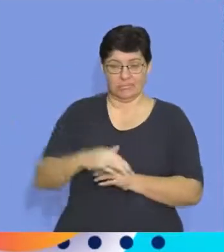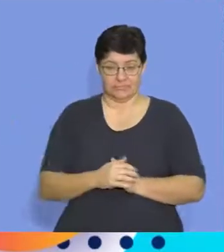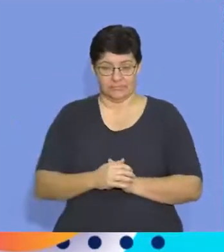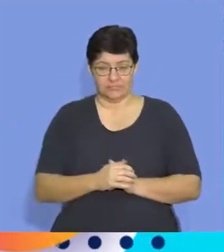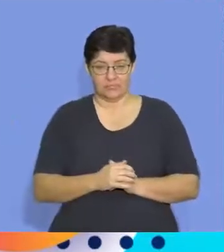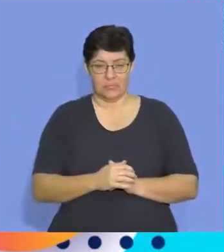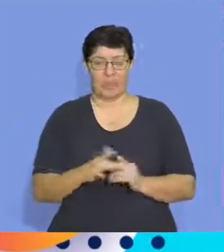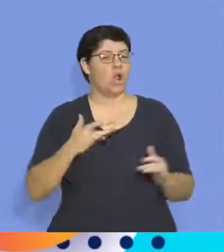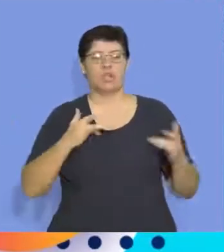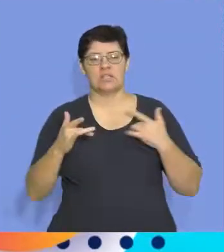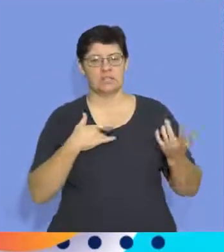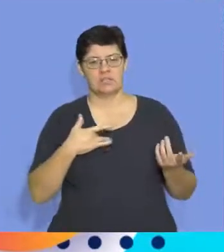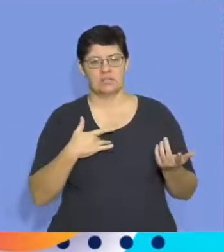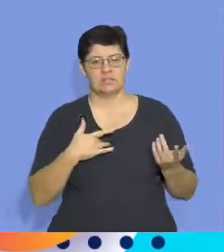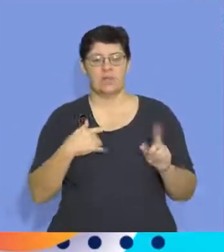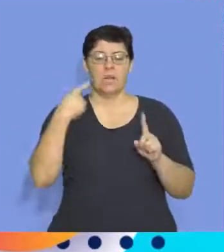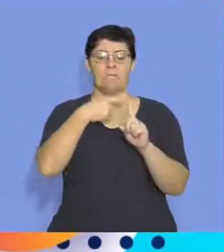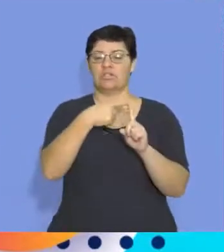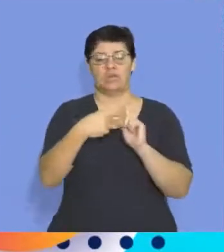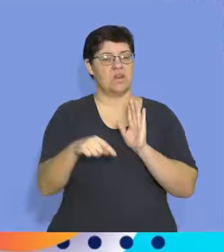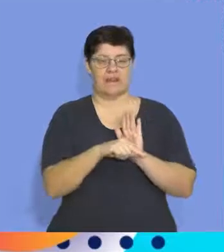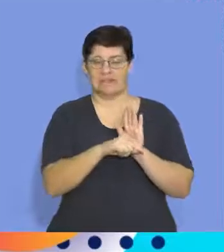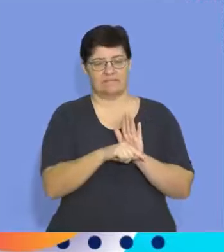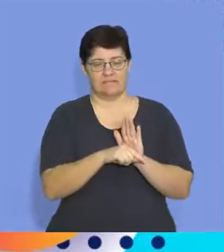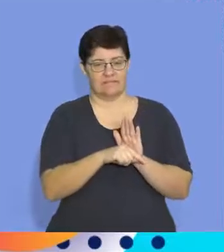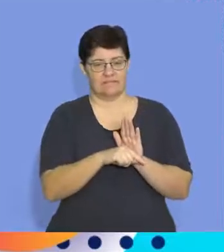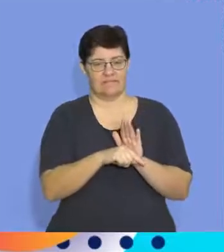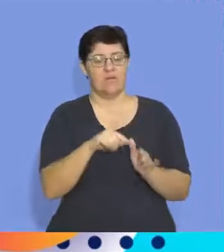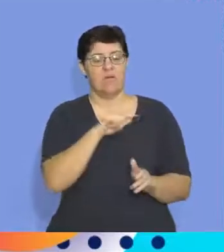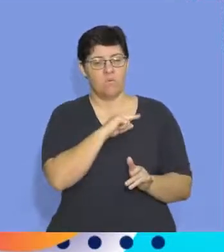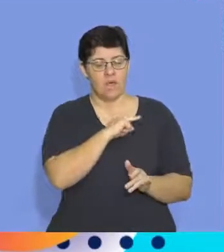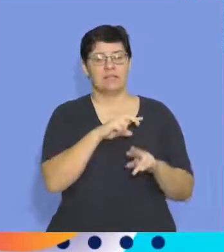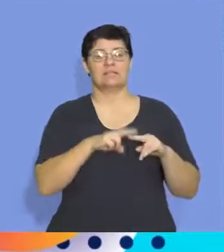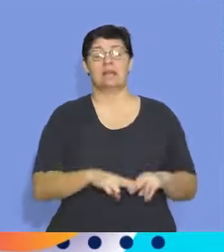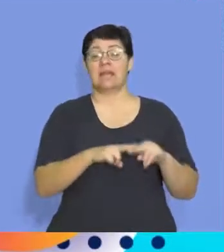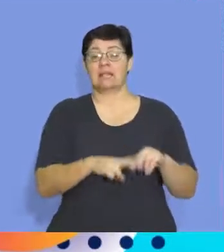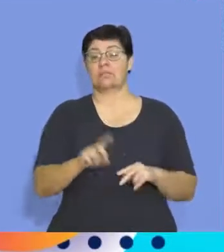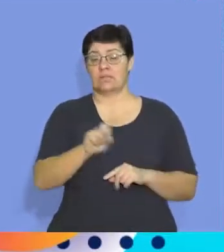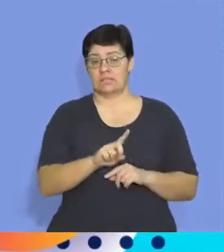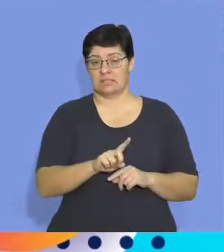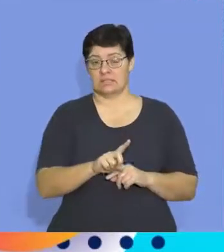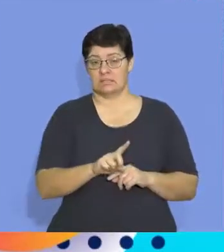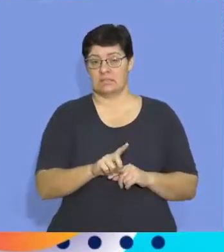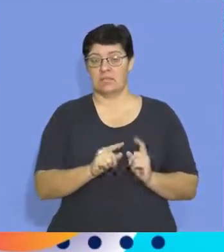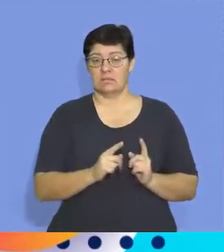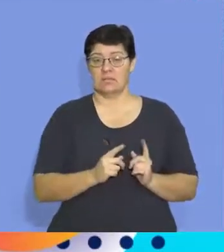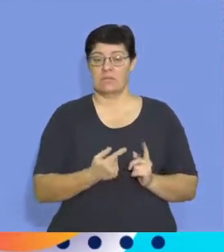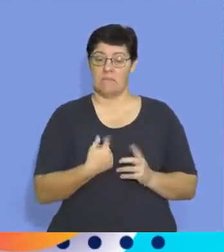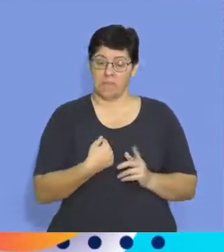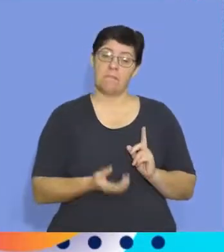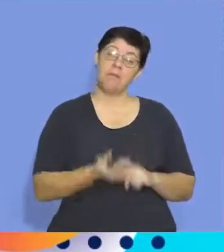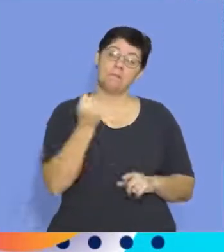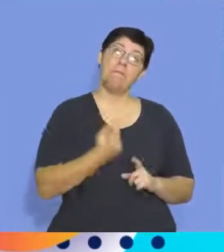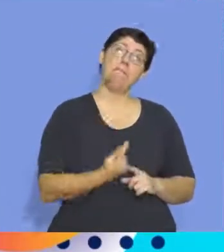not worried about whether it's a positive gradient or a negative gradient because it all depends on which direction I took as